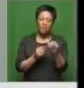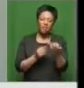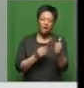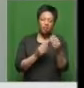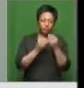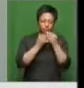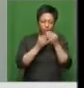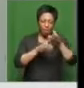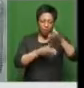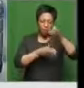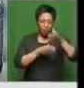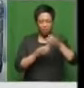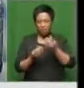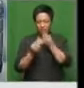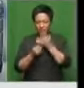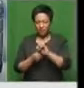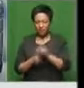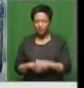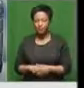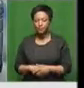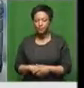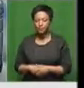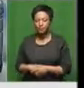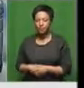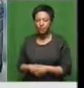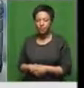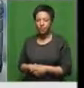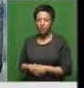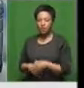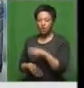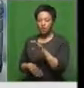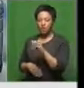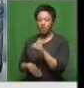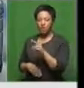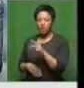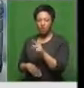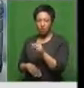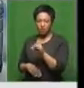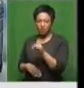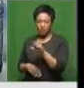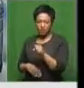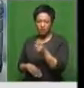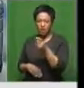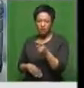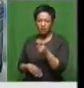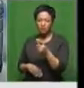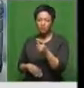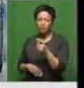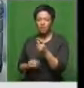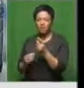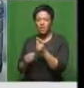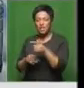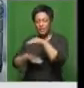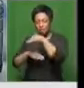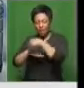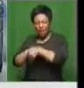country. I mean, what really makes the Fortis X plant-based bottles cutting-edge technology, and how can people get hold of